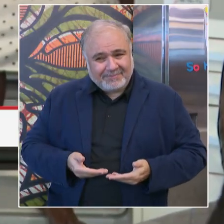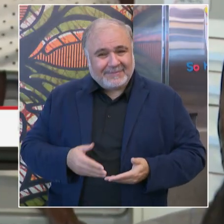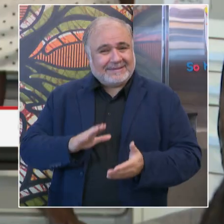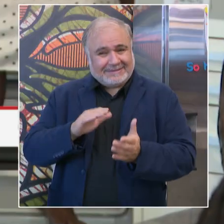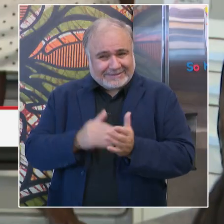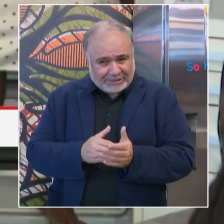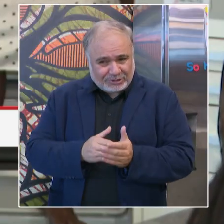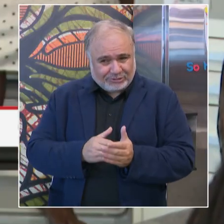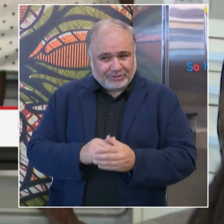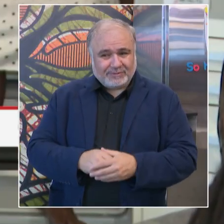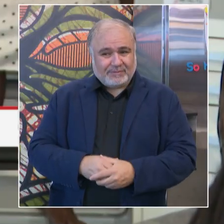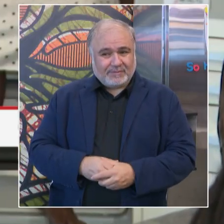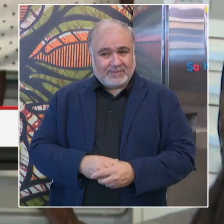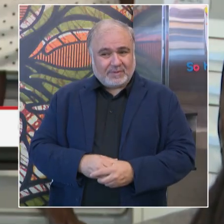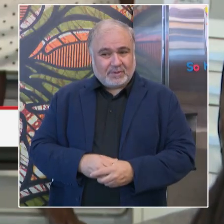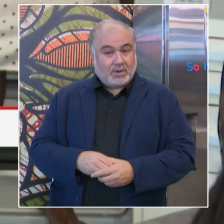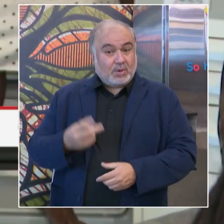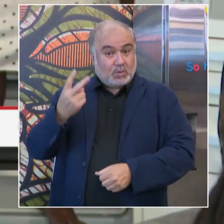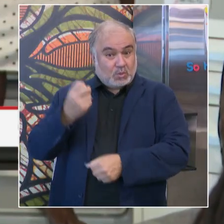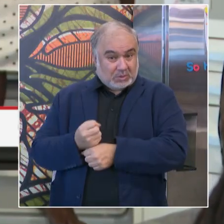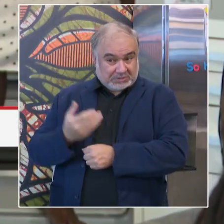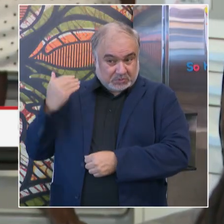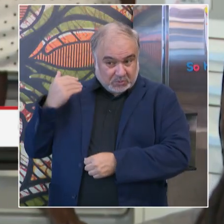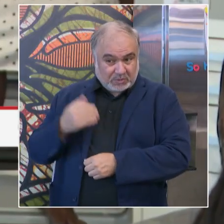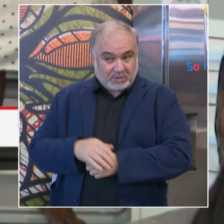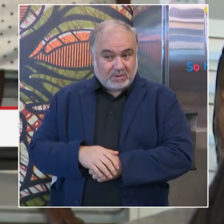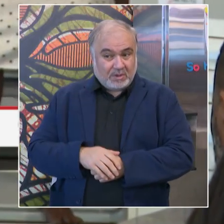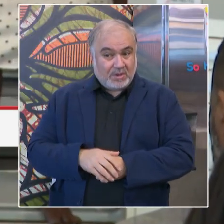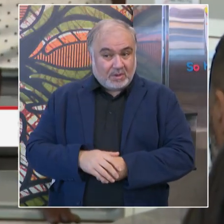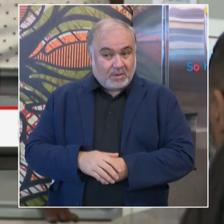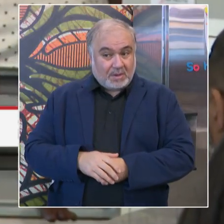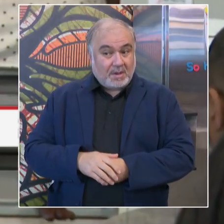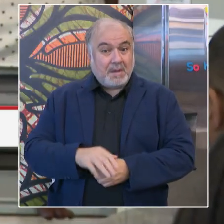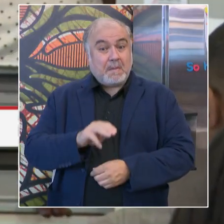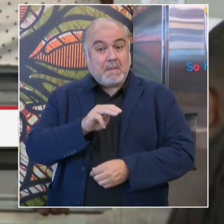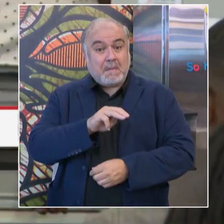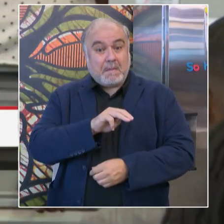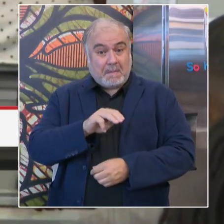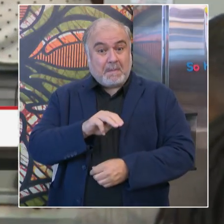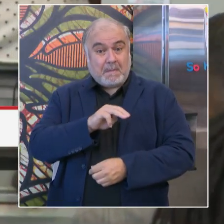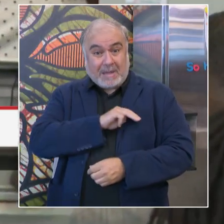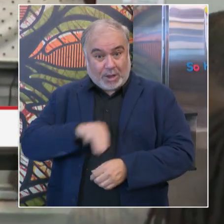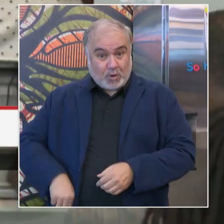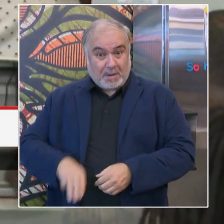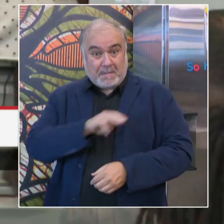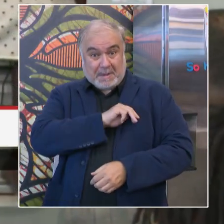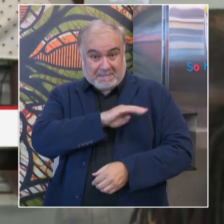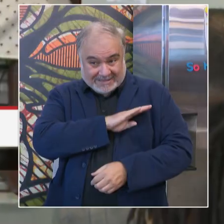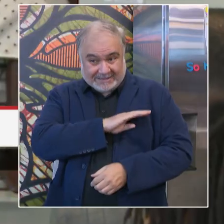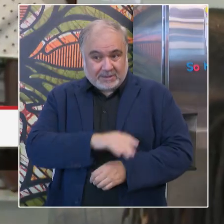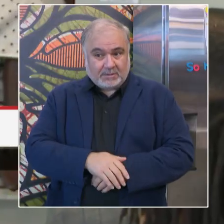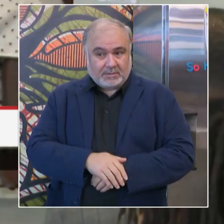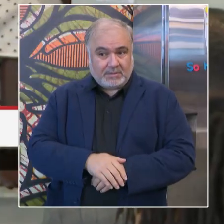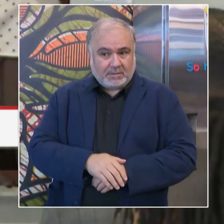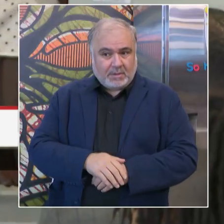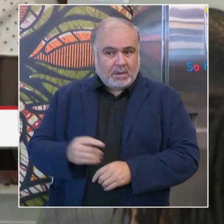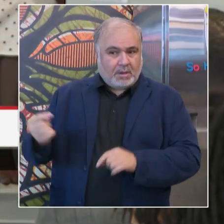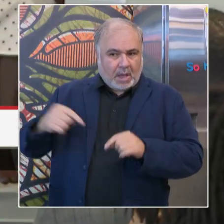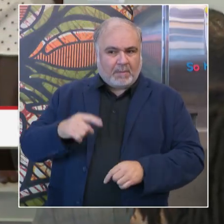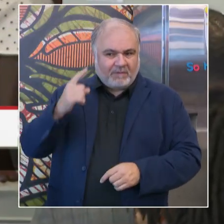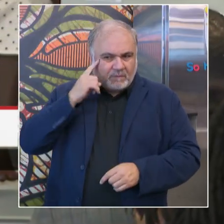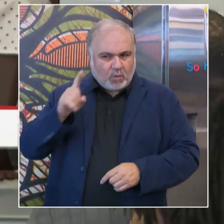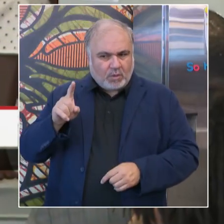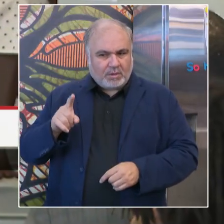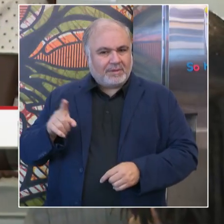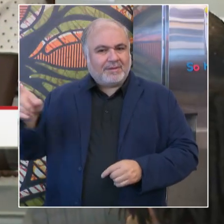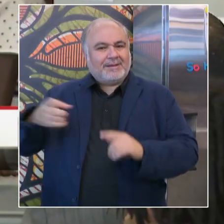welcomed Mayor Bowser here for our ribbon cutting ceremony. It looks a little bit different now. And thank you so much for your support on the St. Elizabeth's